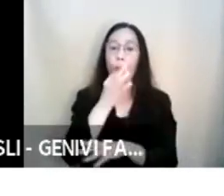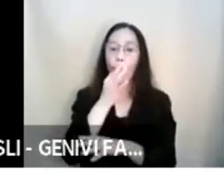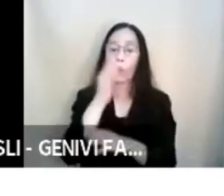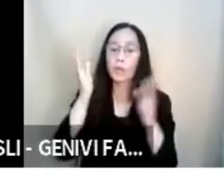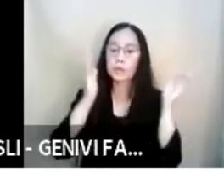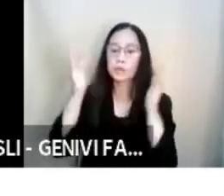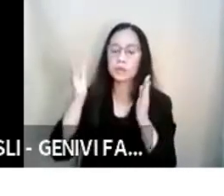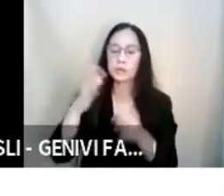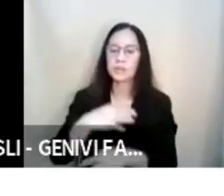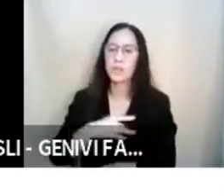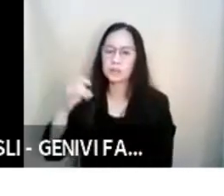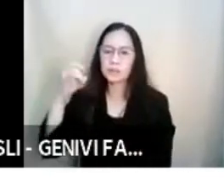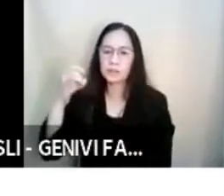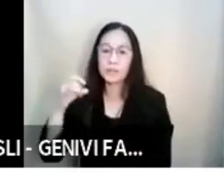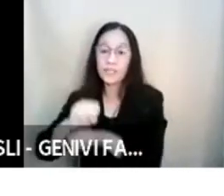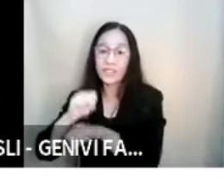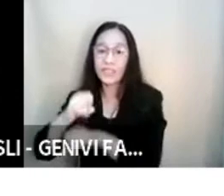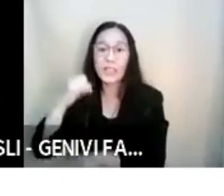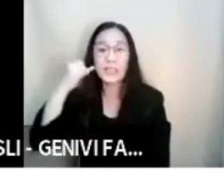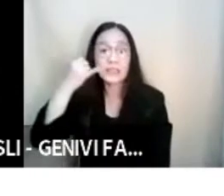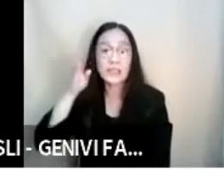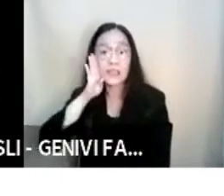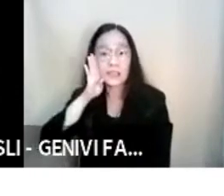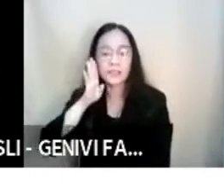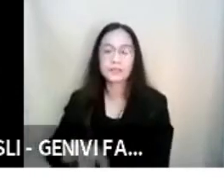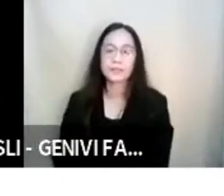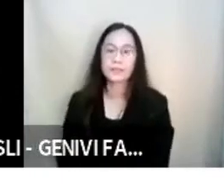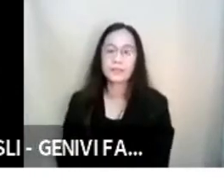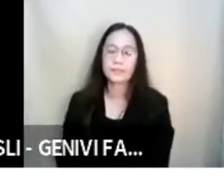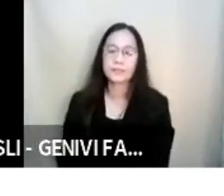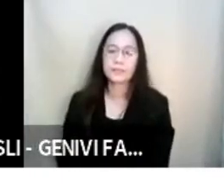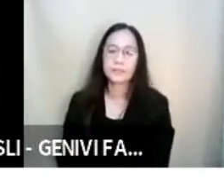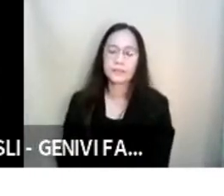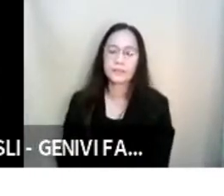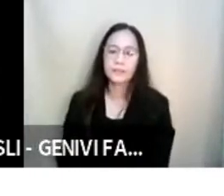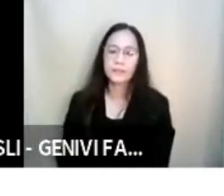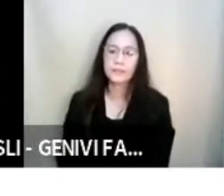want to work in Jollibee. Of course, we have to, syempre,